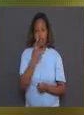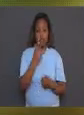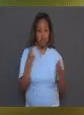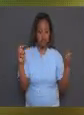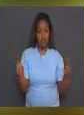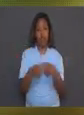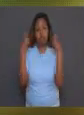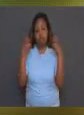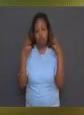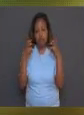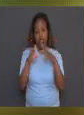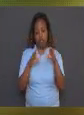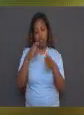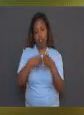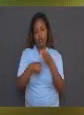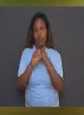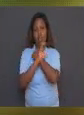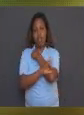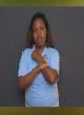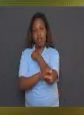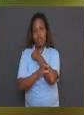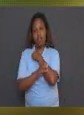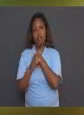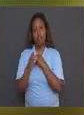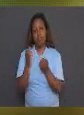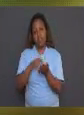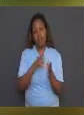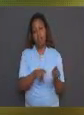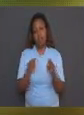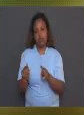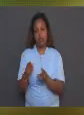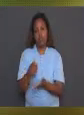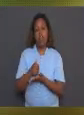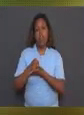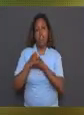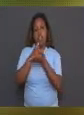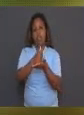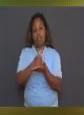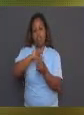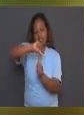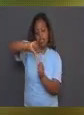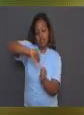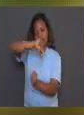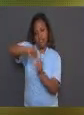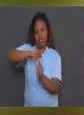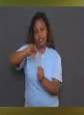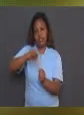is resolved, nations can also help each other